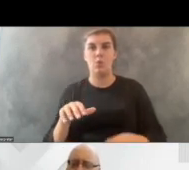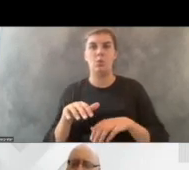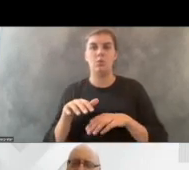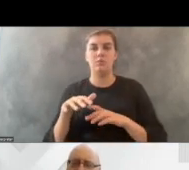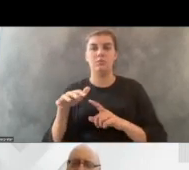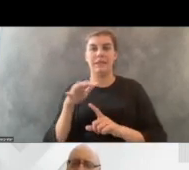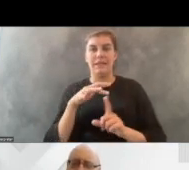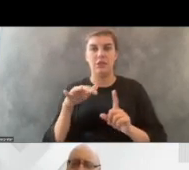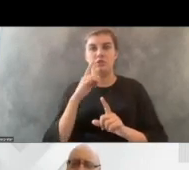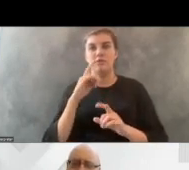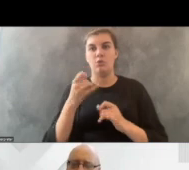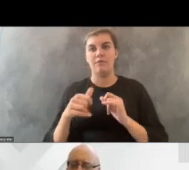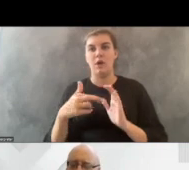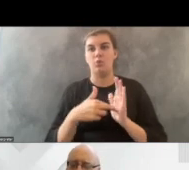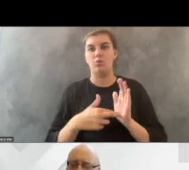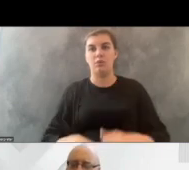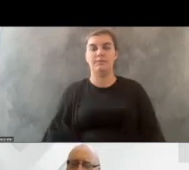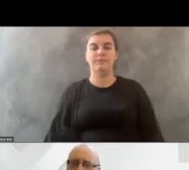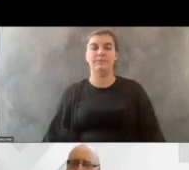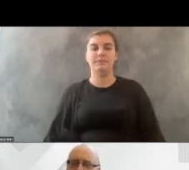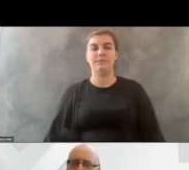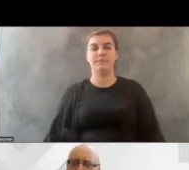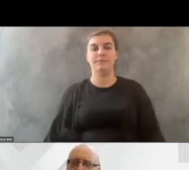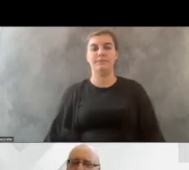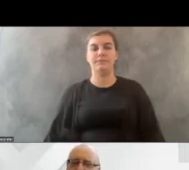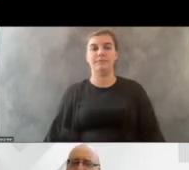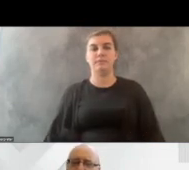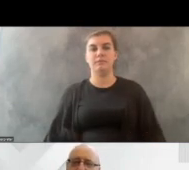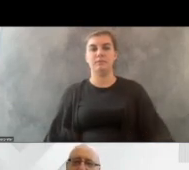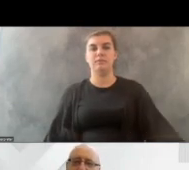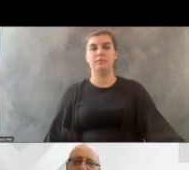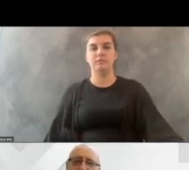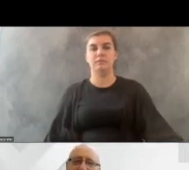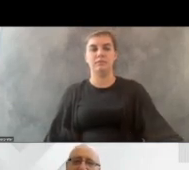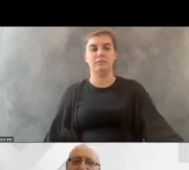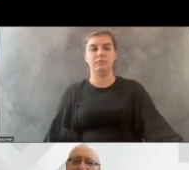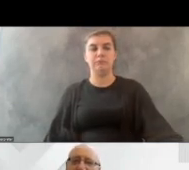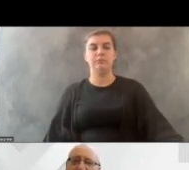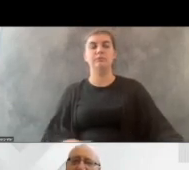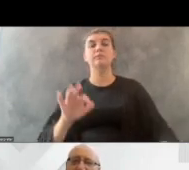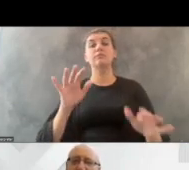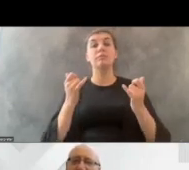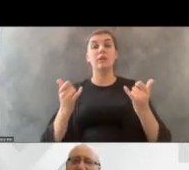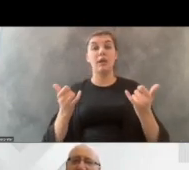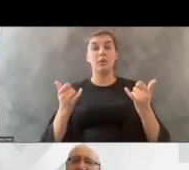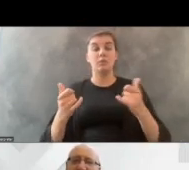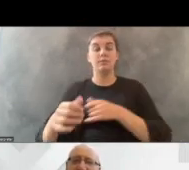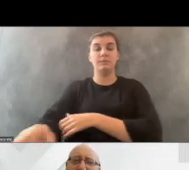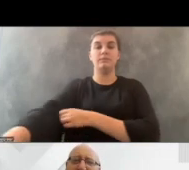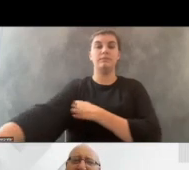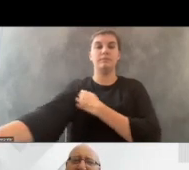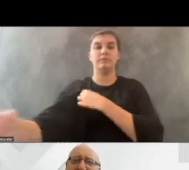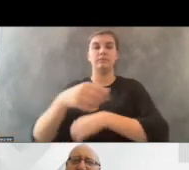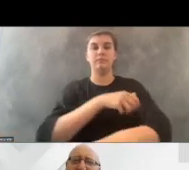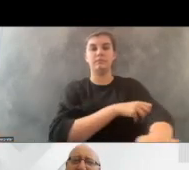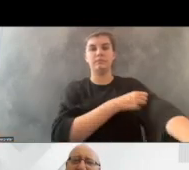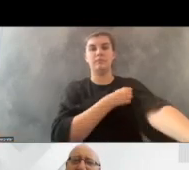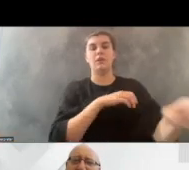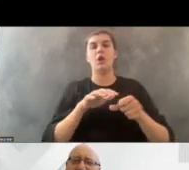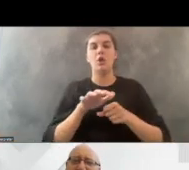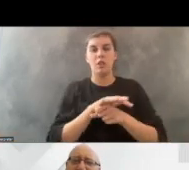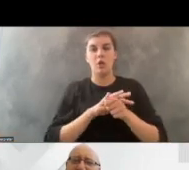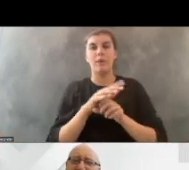additional crossing time can be provided by an extended button press. And when you provide